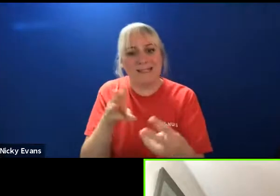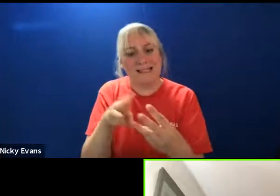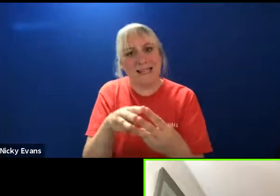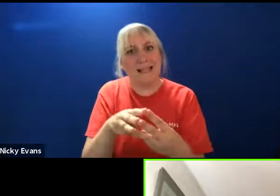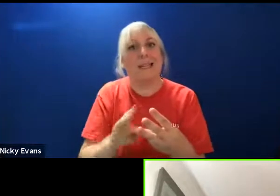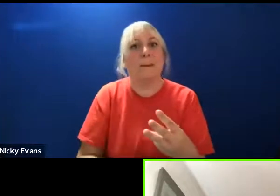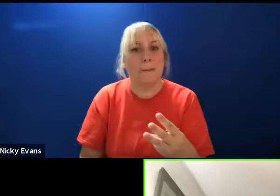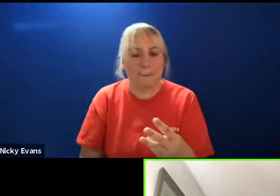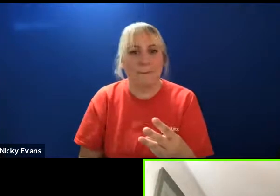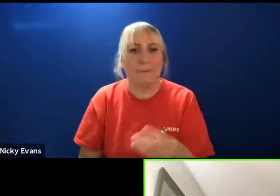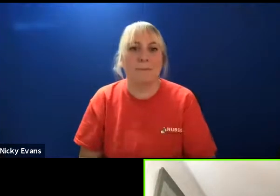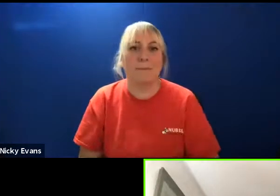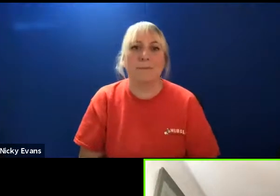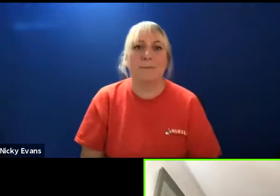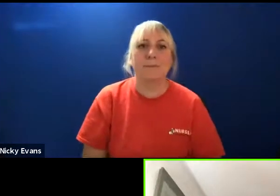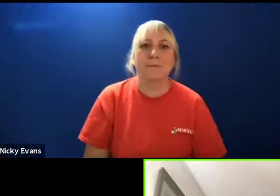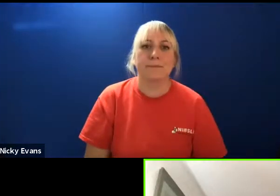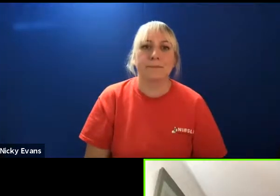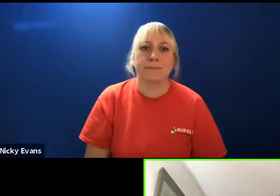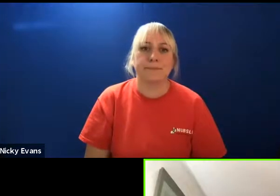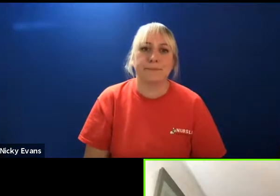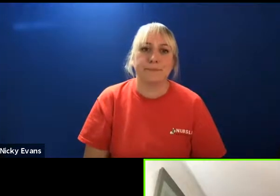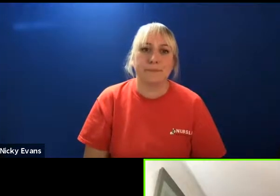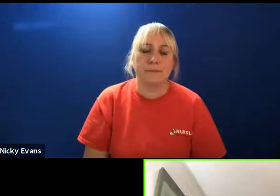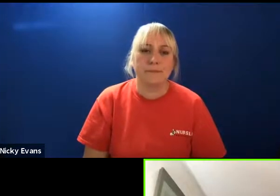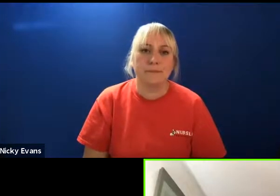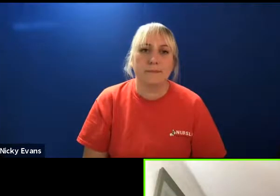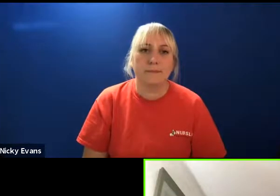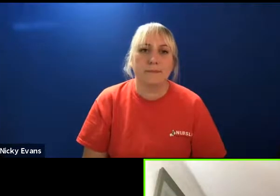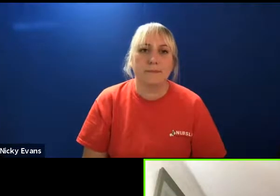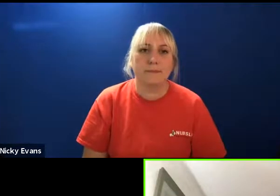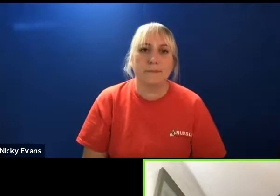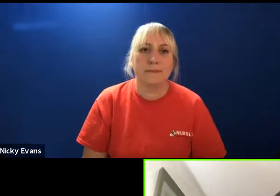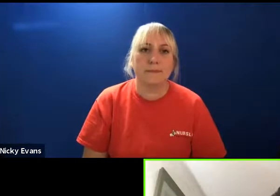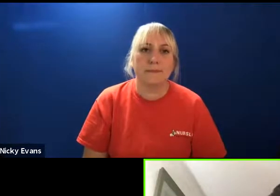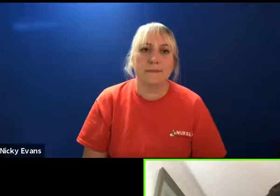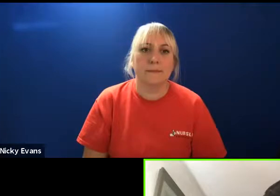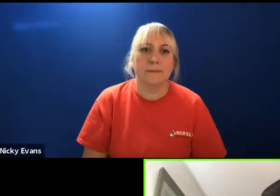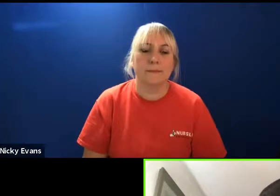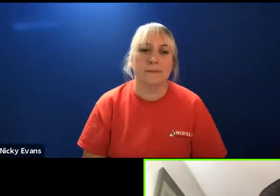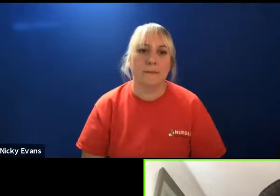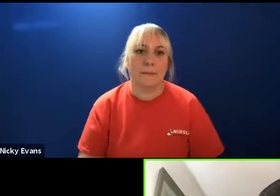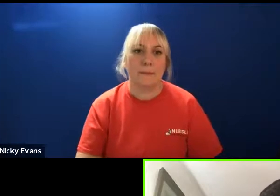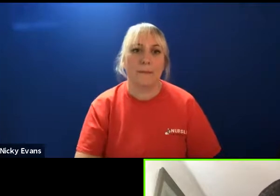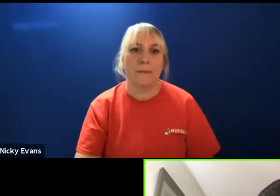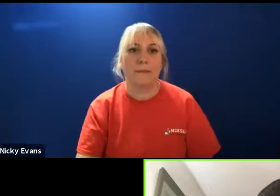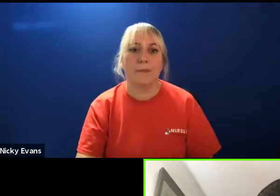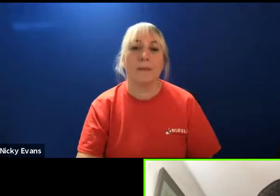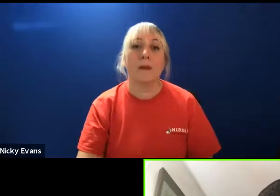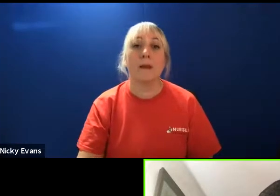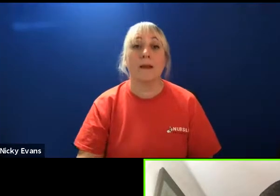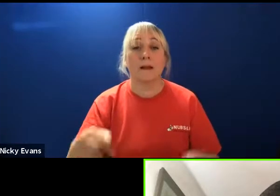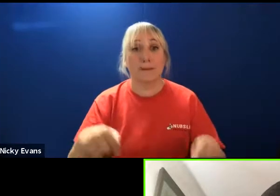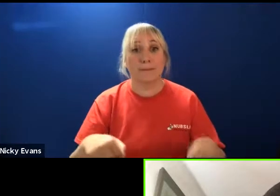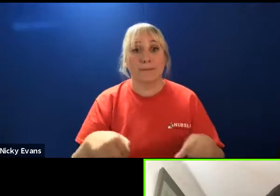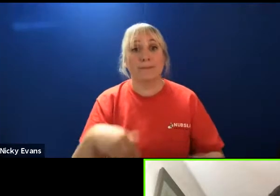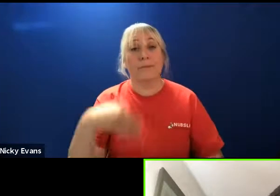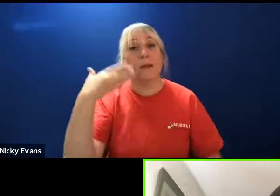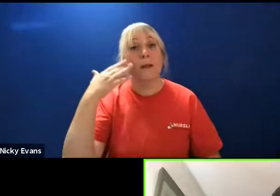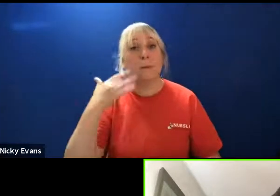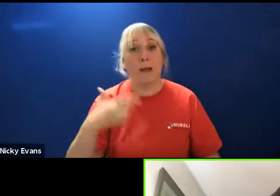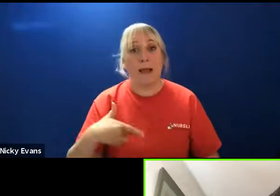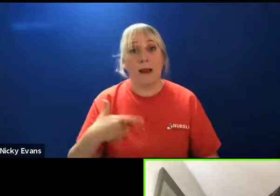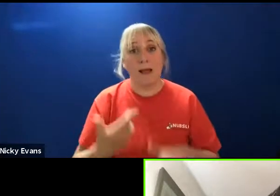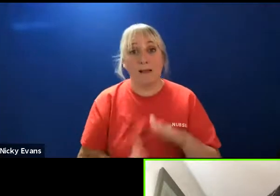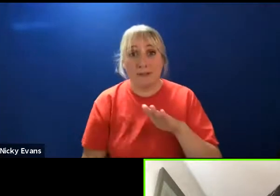In the context and in the heat of discourses around Black Lives Matters